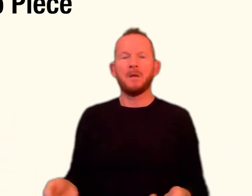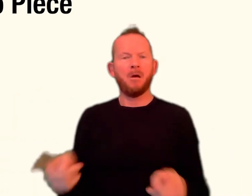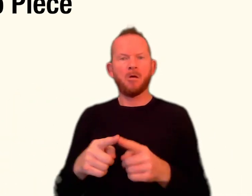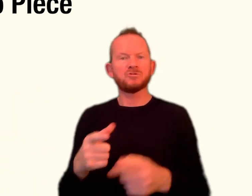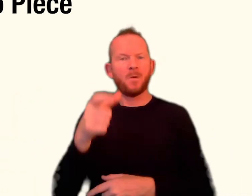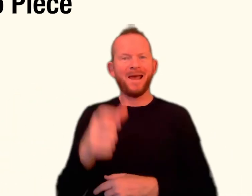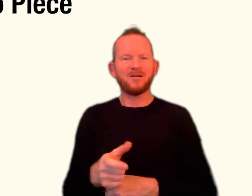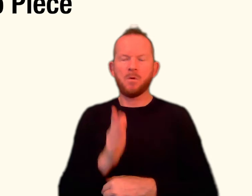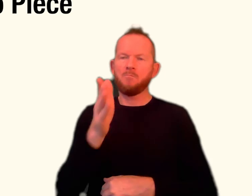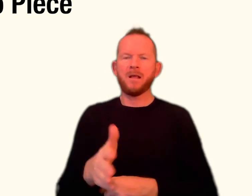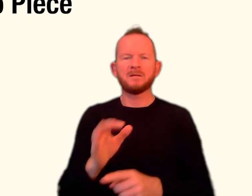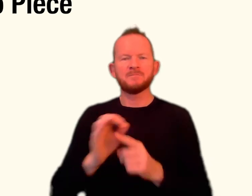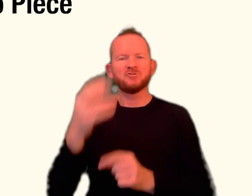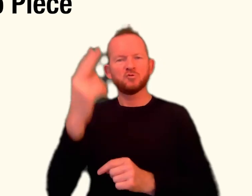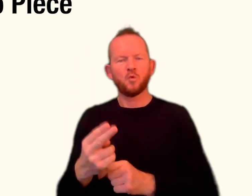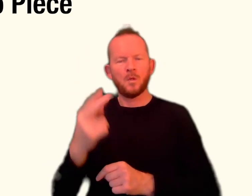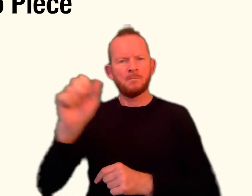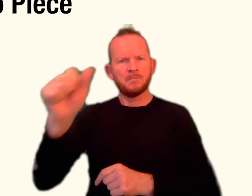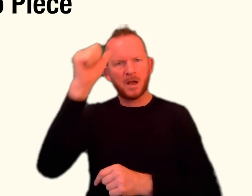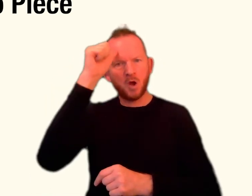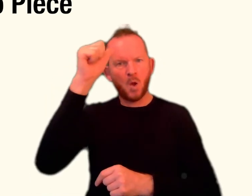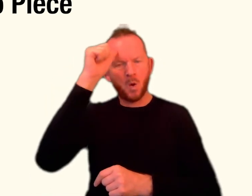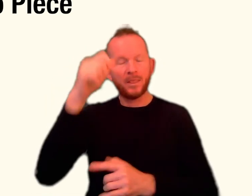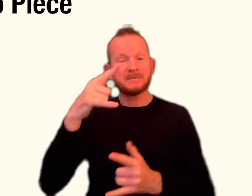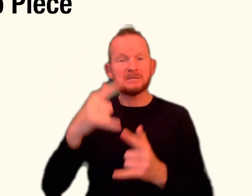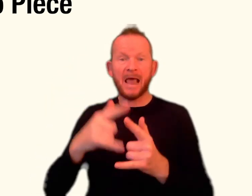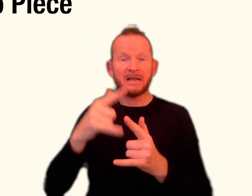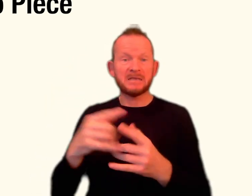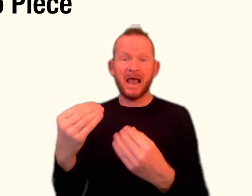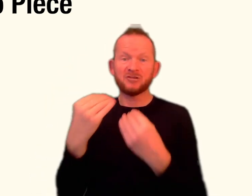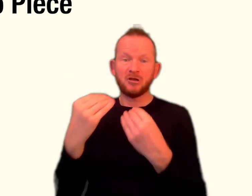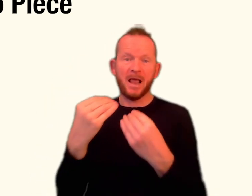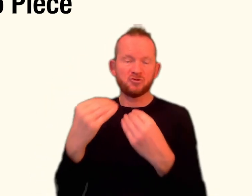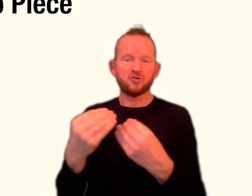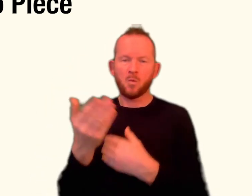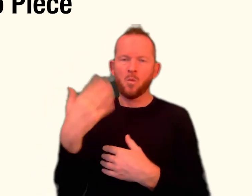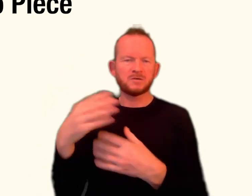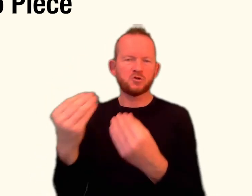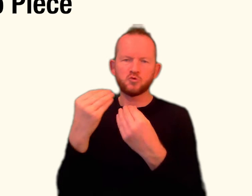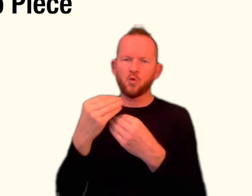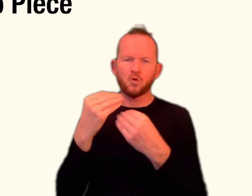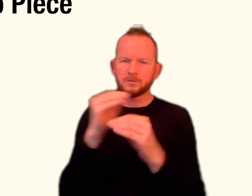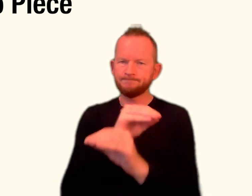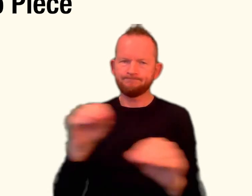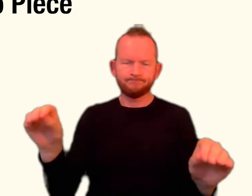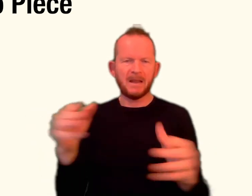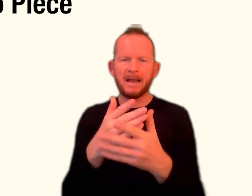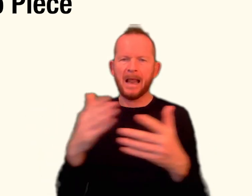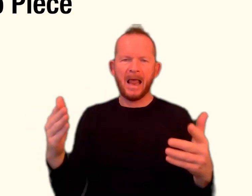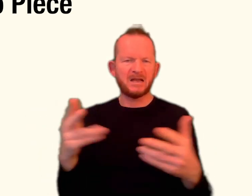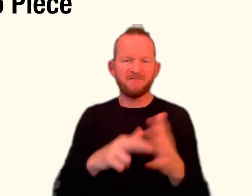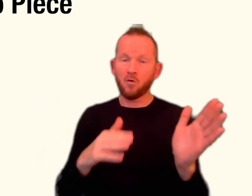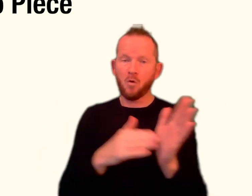went to special school knows that sex education wasn't taught in any such